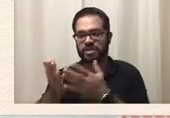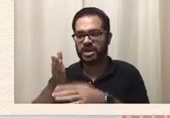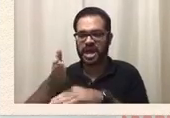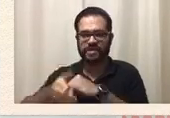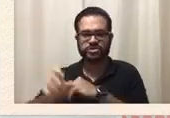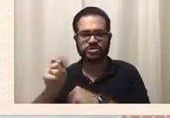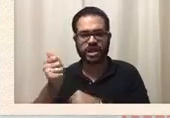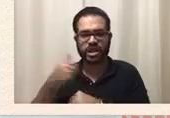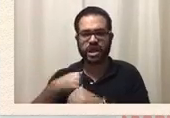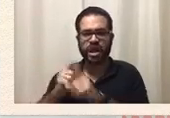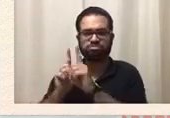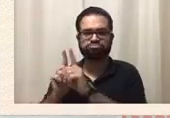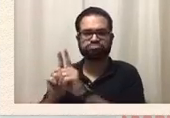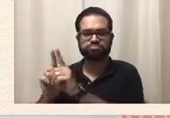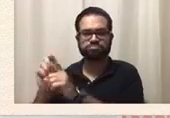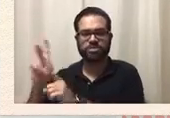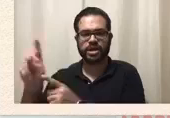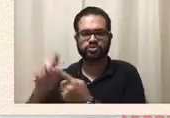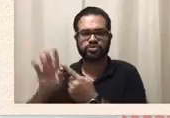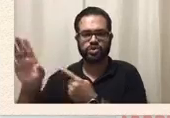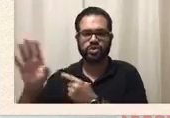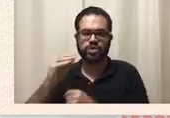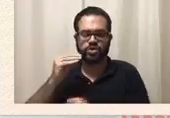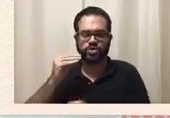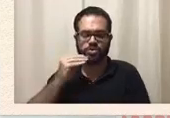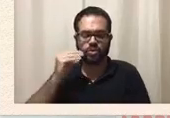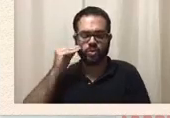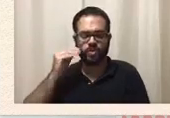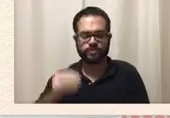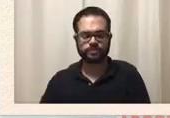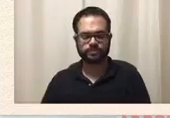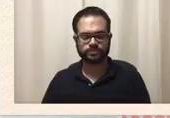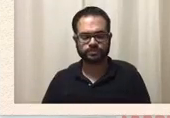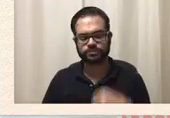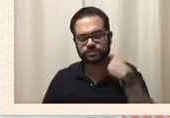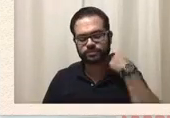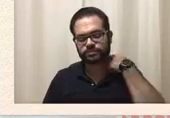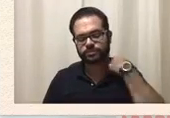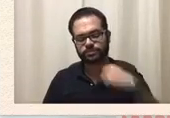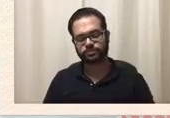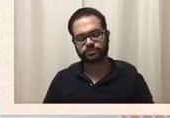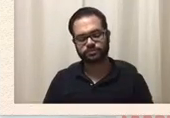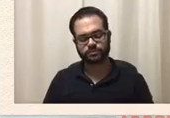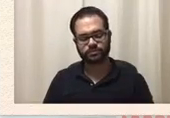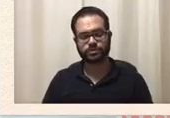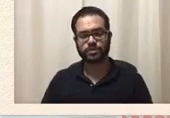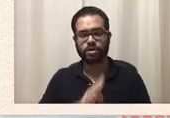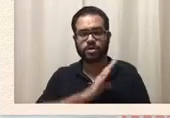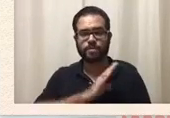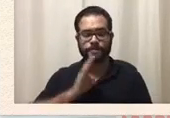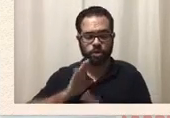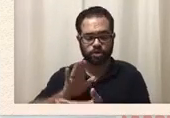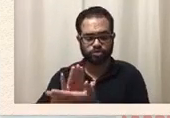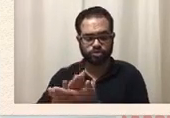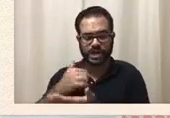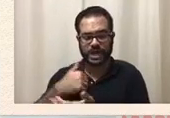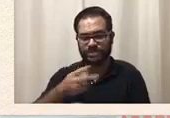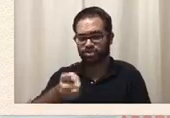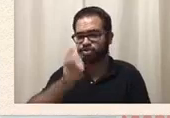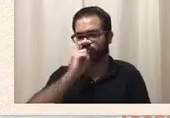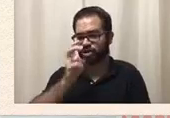dorm. Boarding schools had strict rules, and everyone had to be accounted for by 11